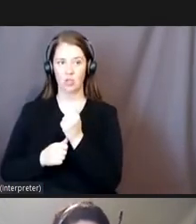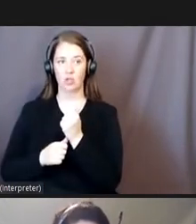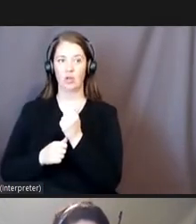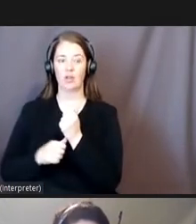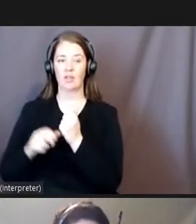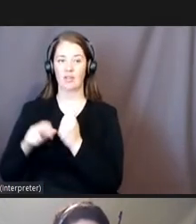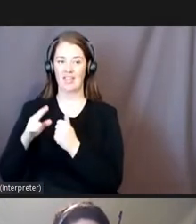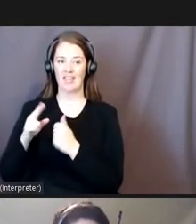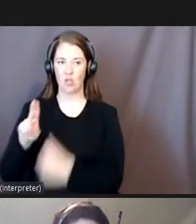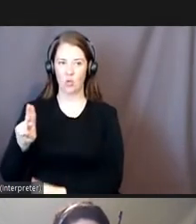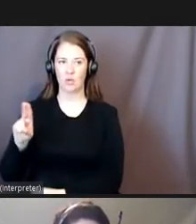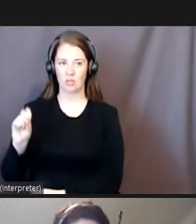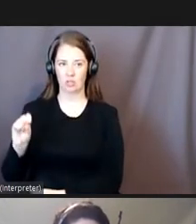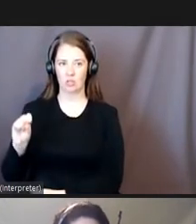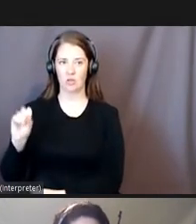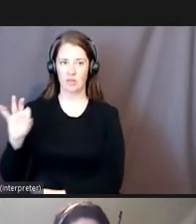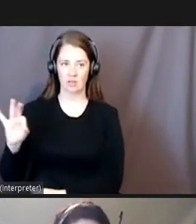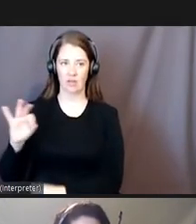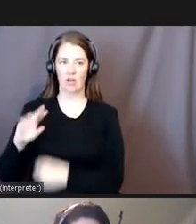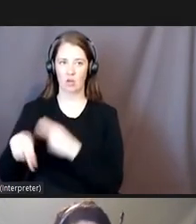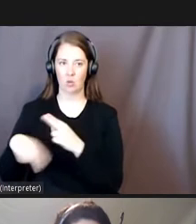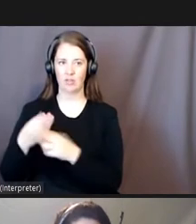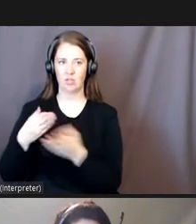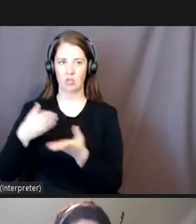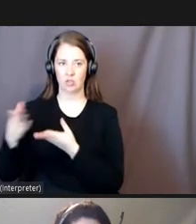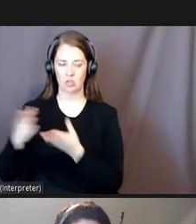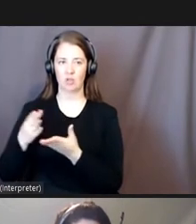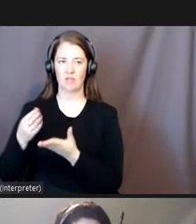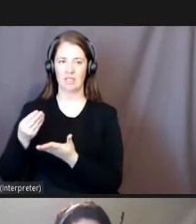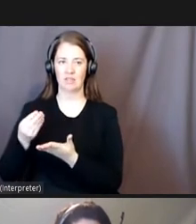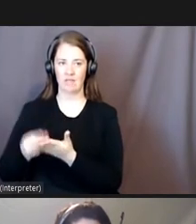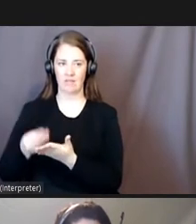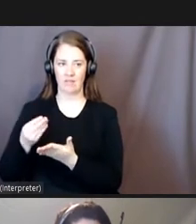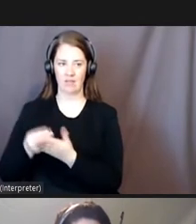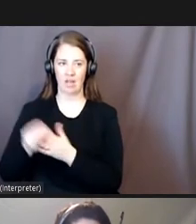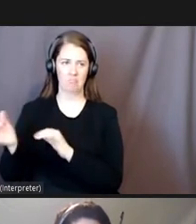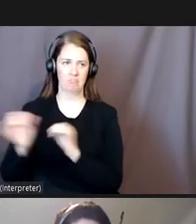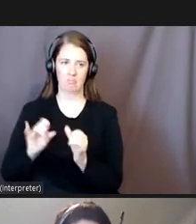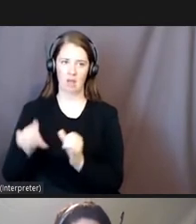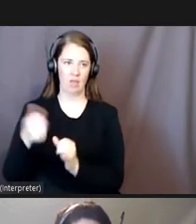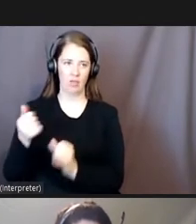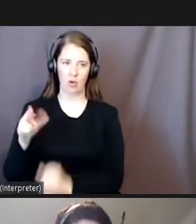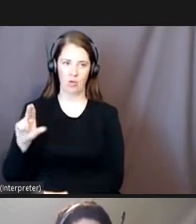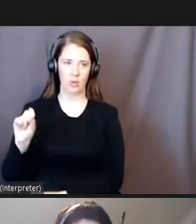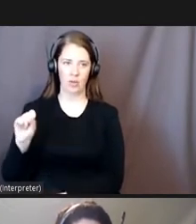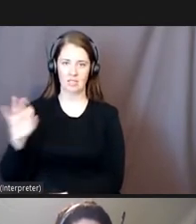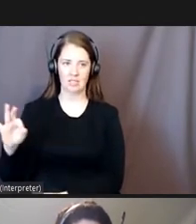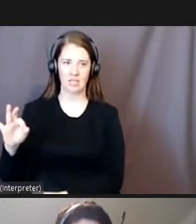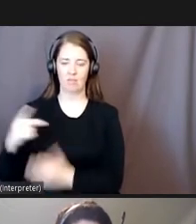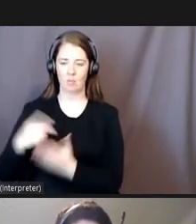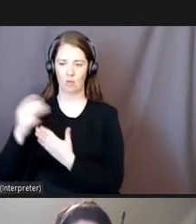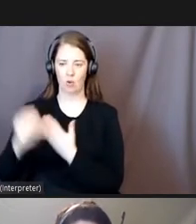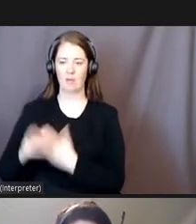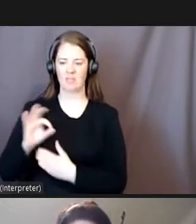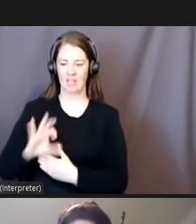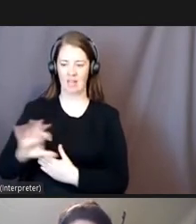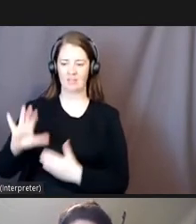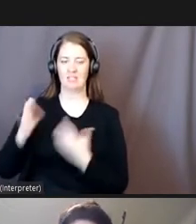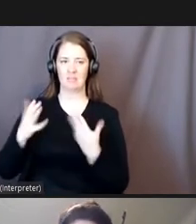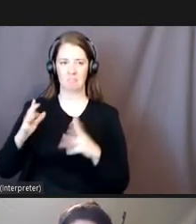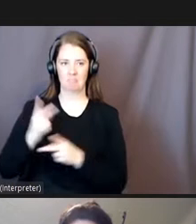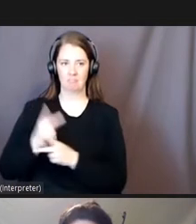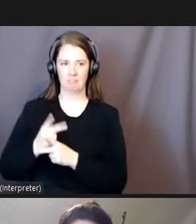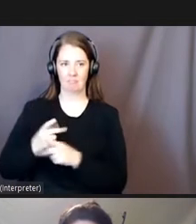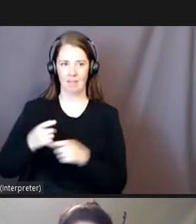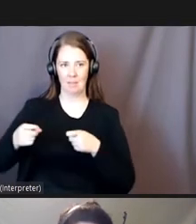Service Fund, like the other USF programs the commission administers. So there